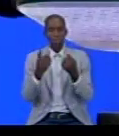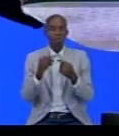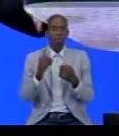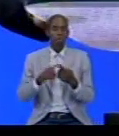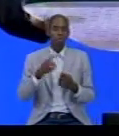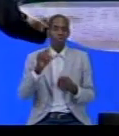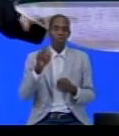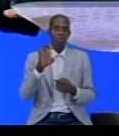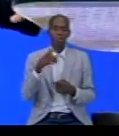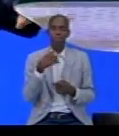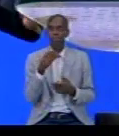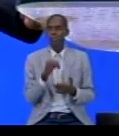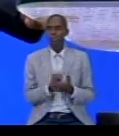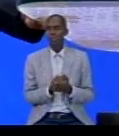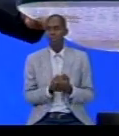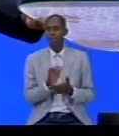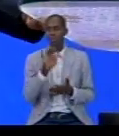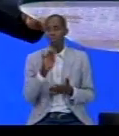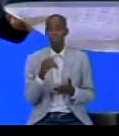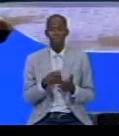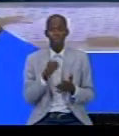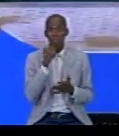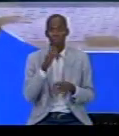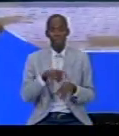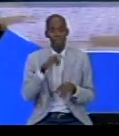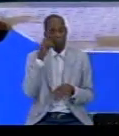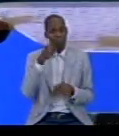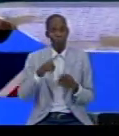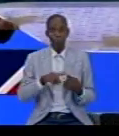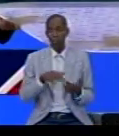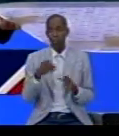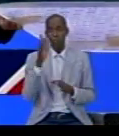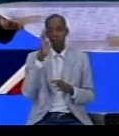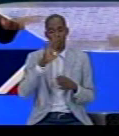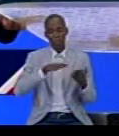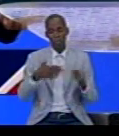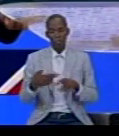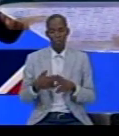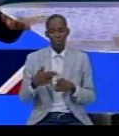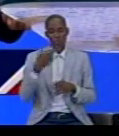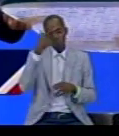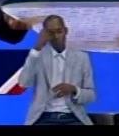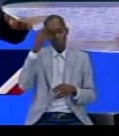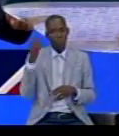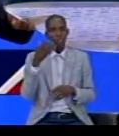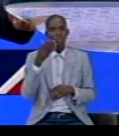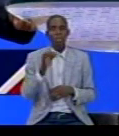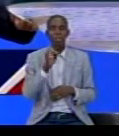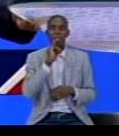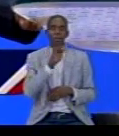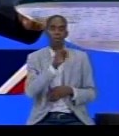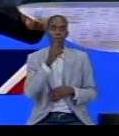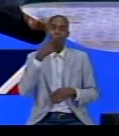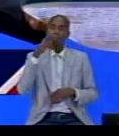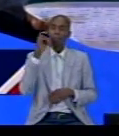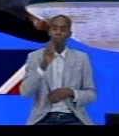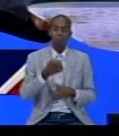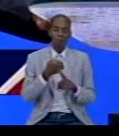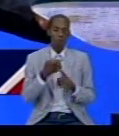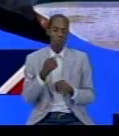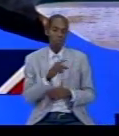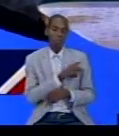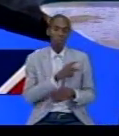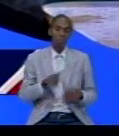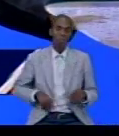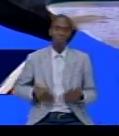They said, it's time for you to go. You're going to die now, because there is a decree from the king